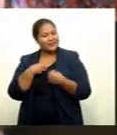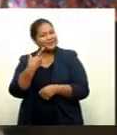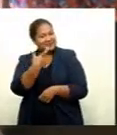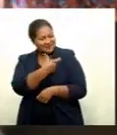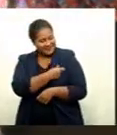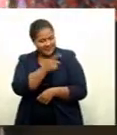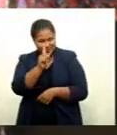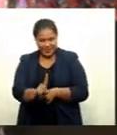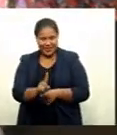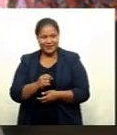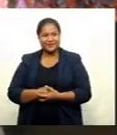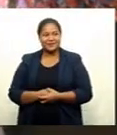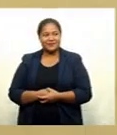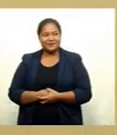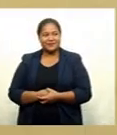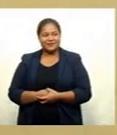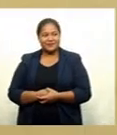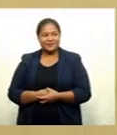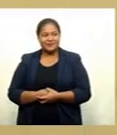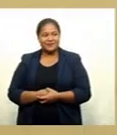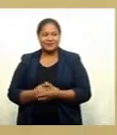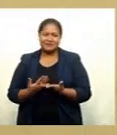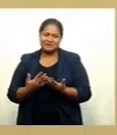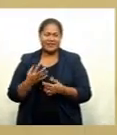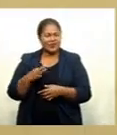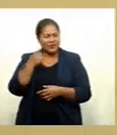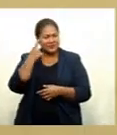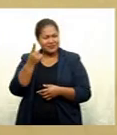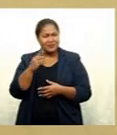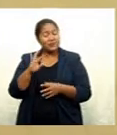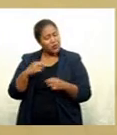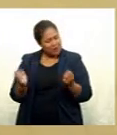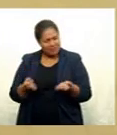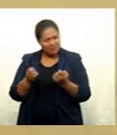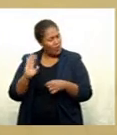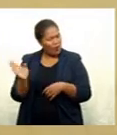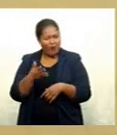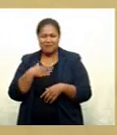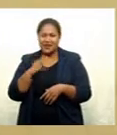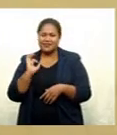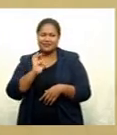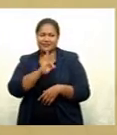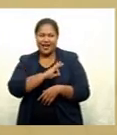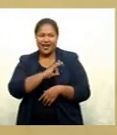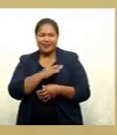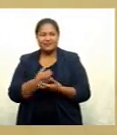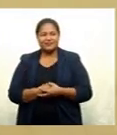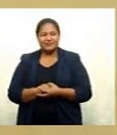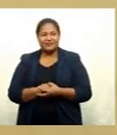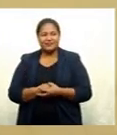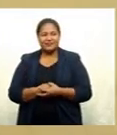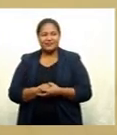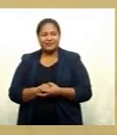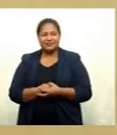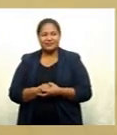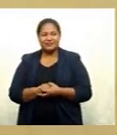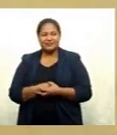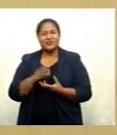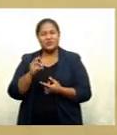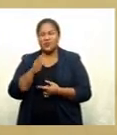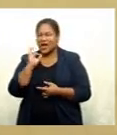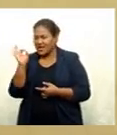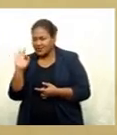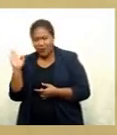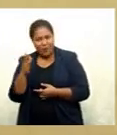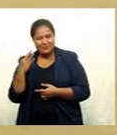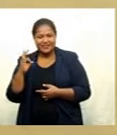vaccination today. Good. I don't see any problem. And I've encouraged all my staff. Actually, I'm the director for Inatek Electrical, so I've encouraged all my staff to